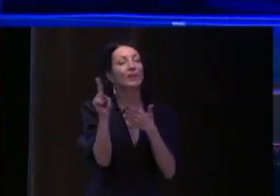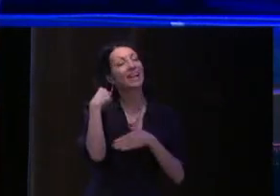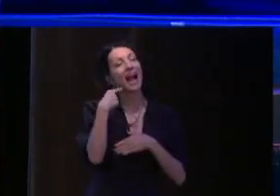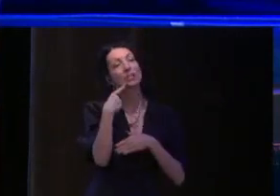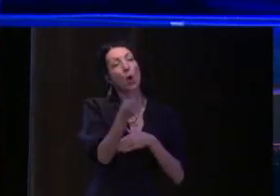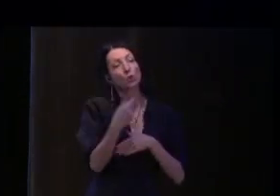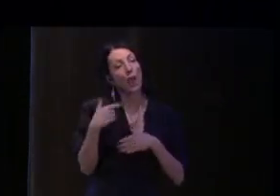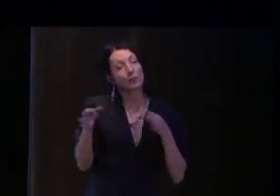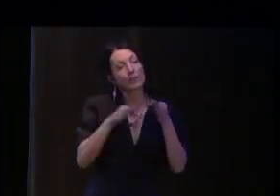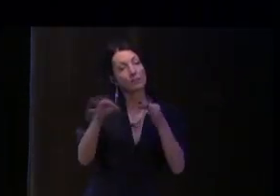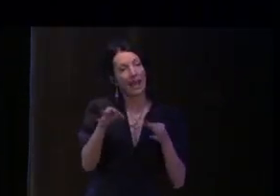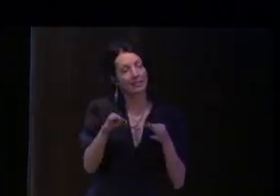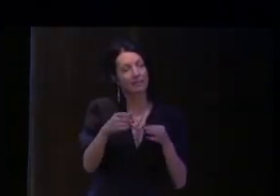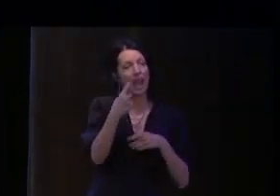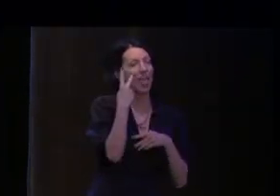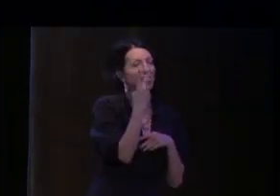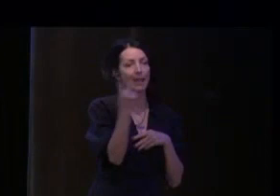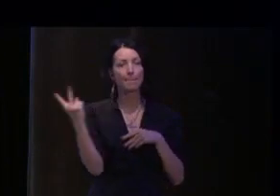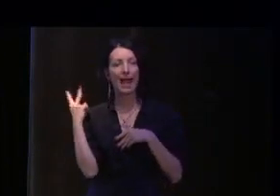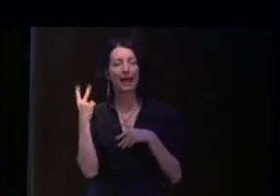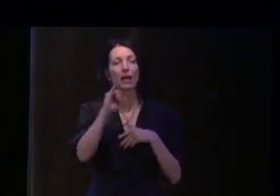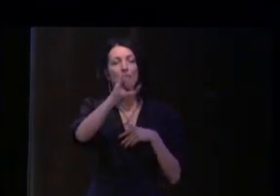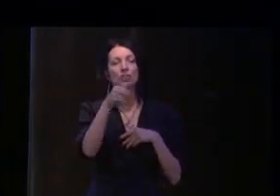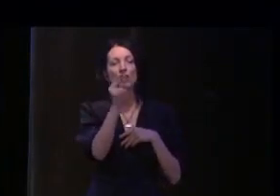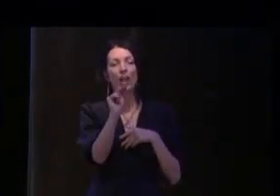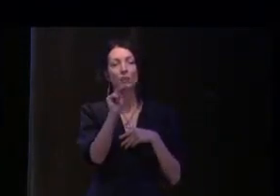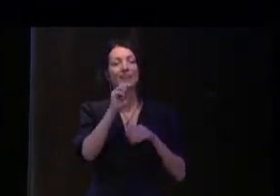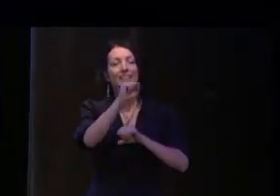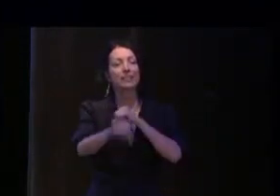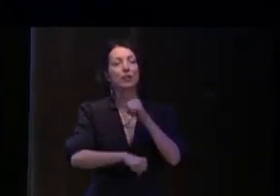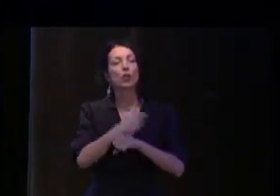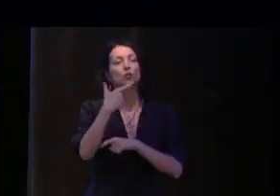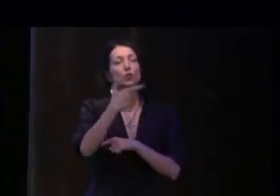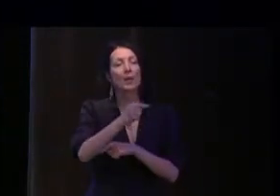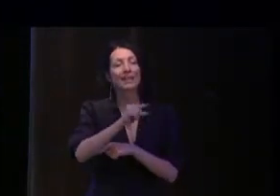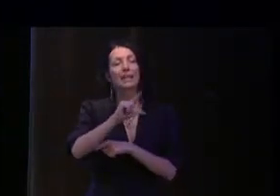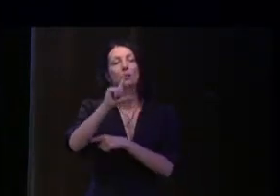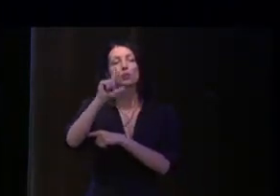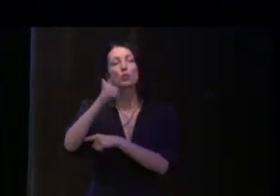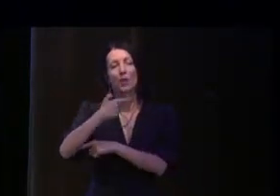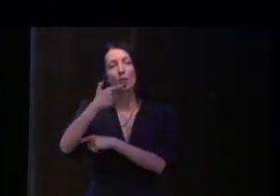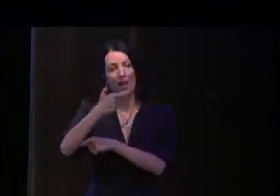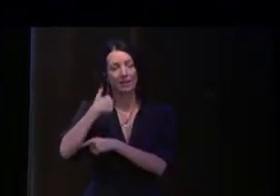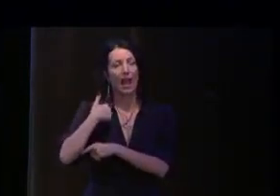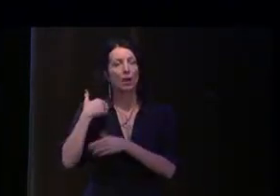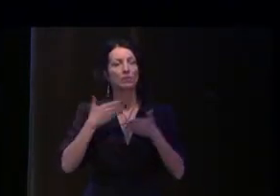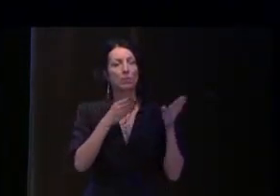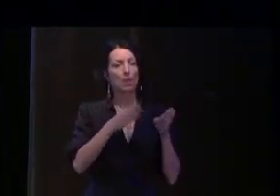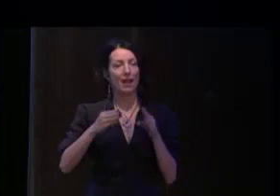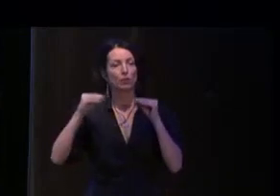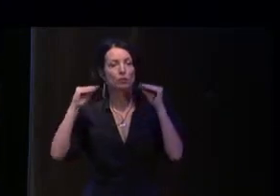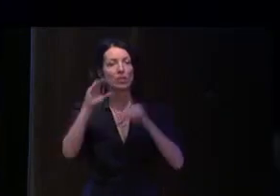morning I think about January of 2021, this year, in which I was preparing to teach on